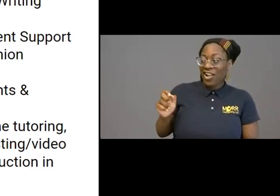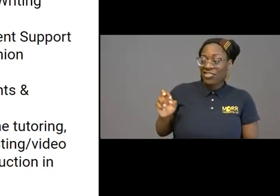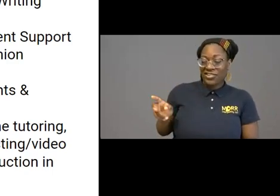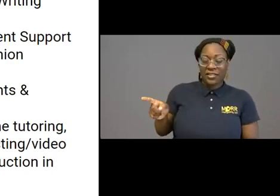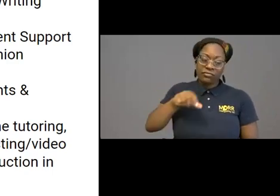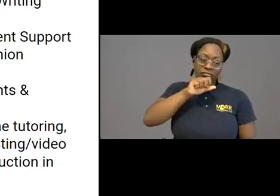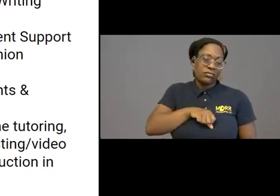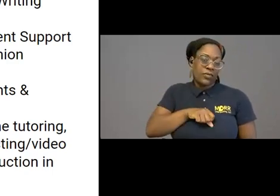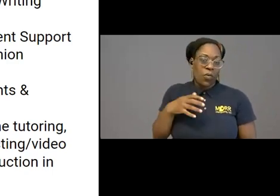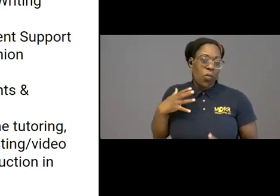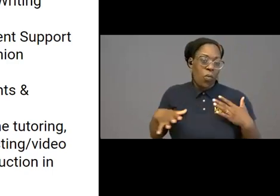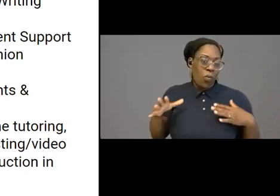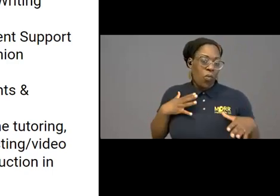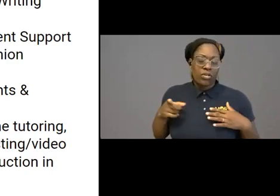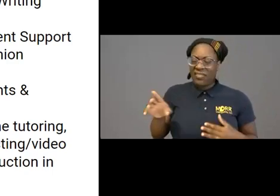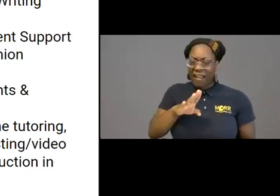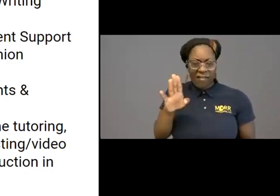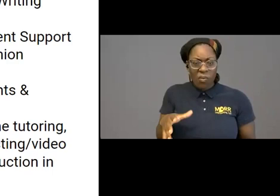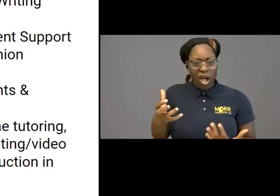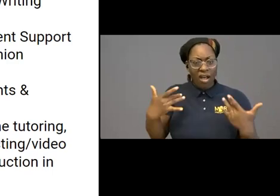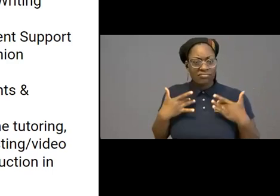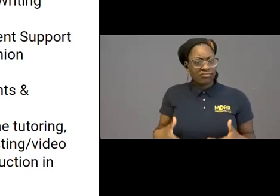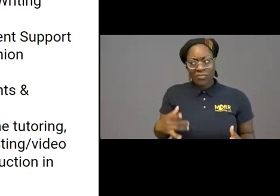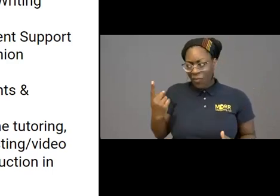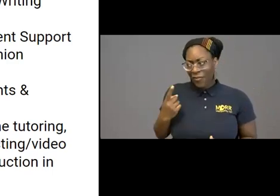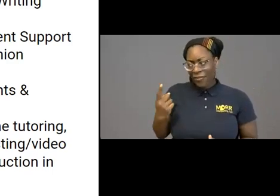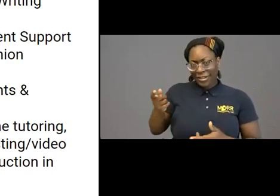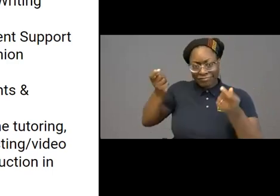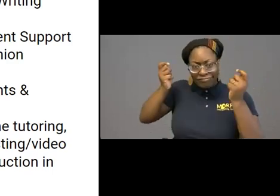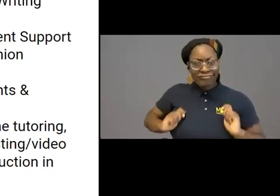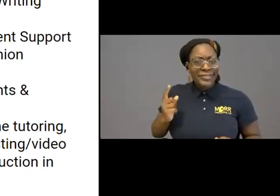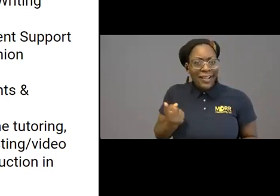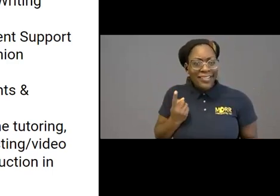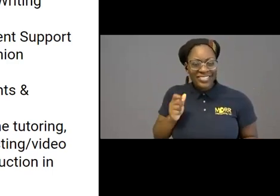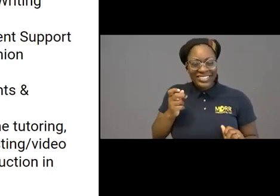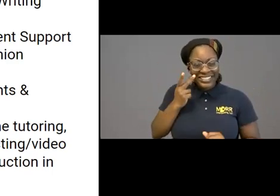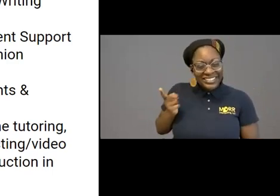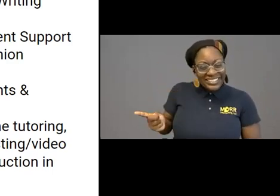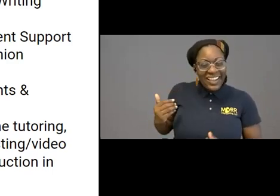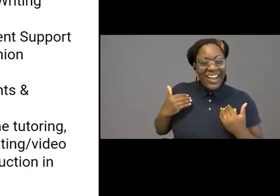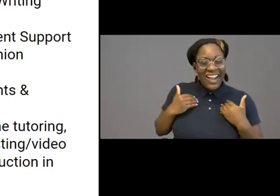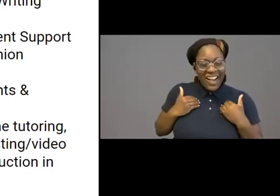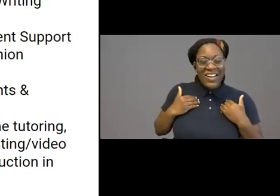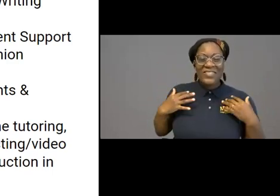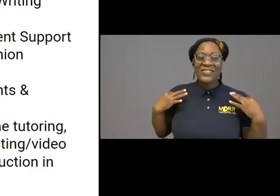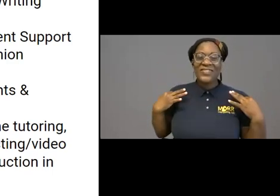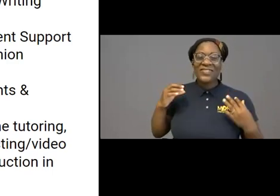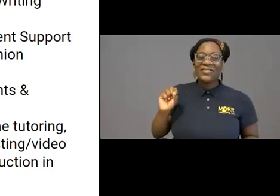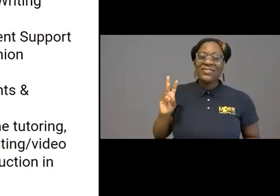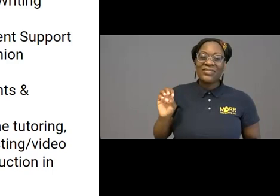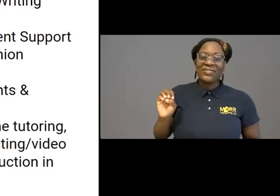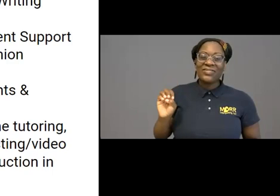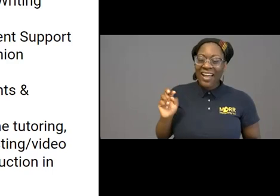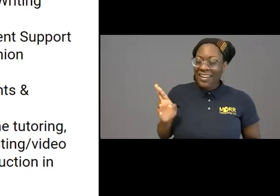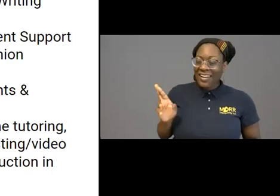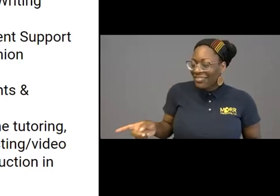you can see him here in his little unicorn sweater. And then I really like plants. So I do a lot of gardening.